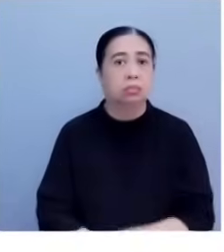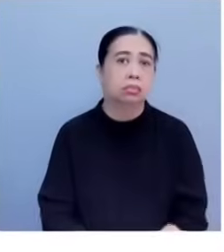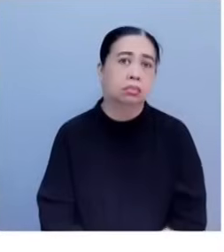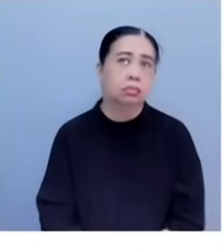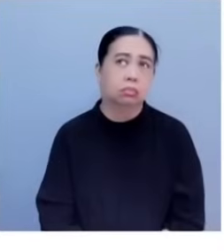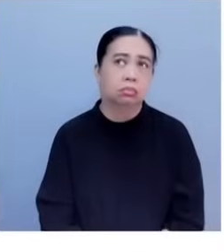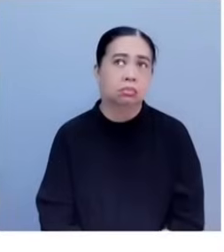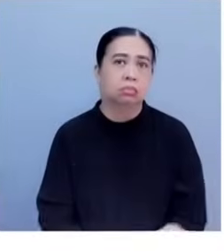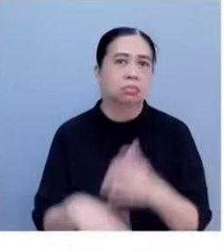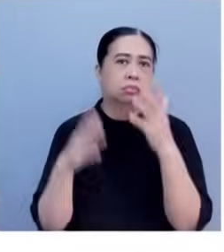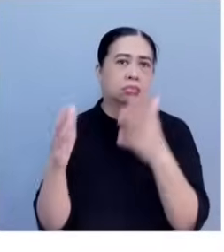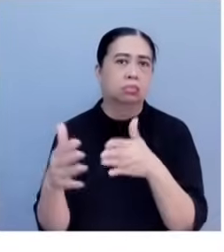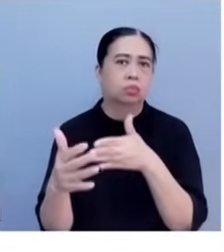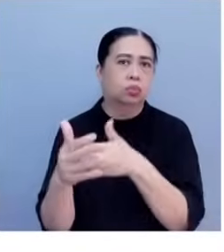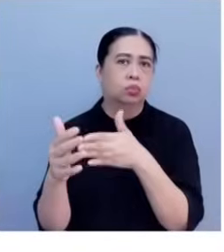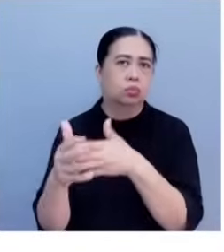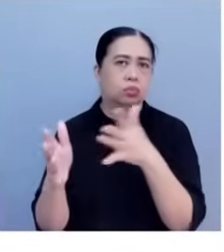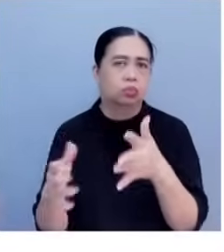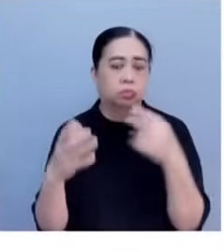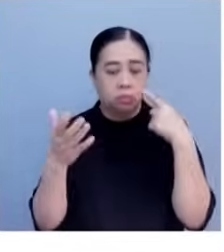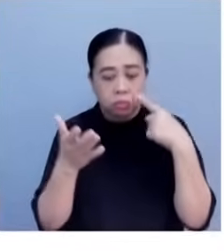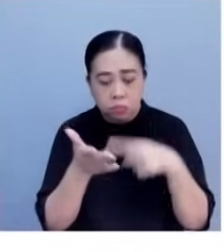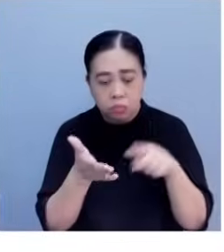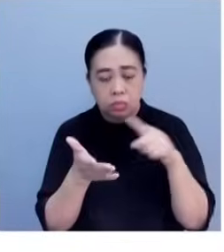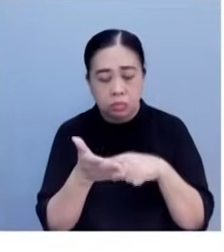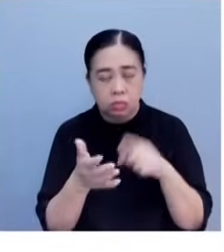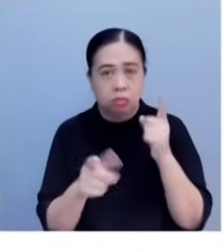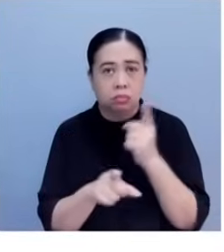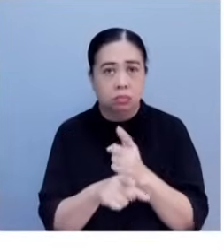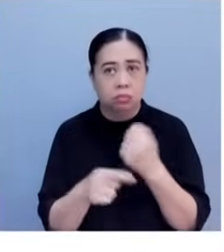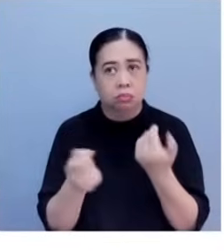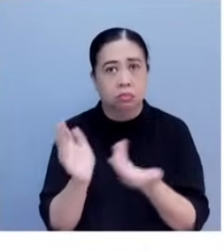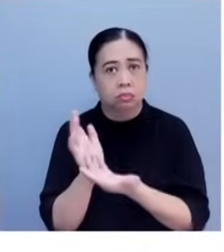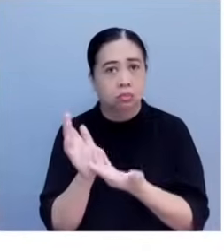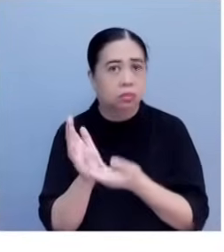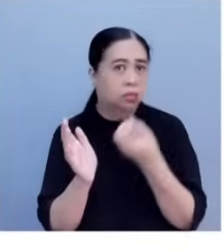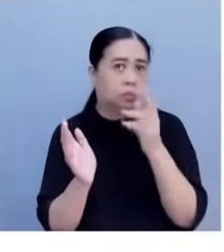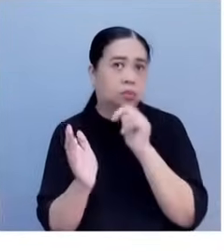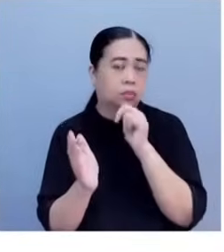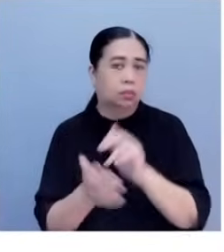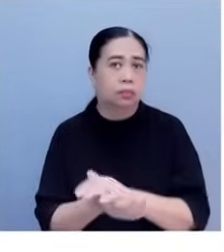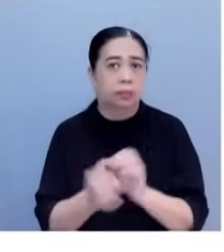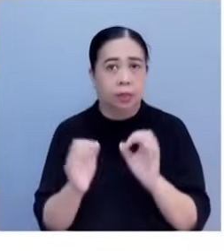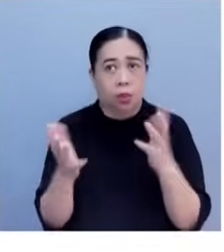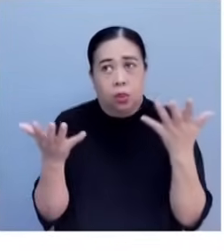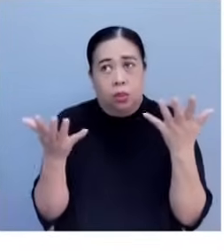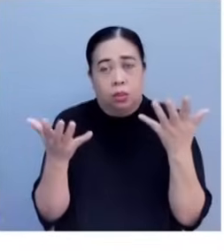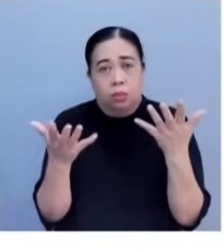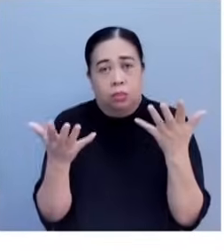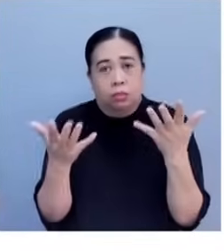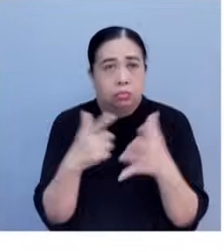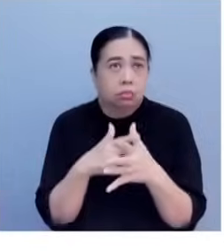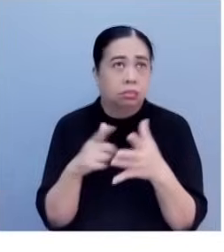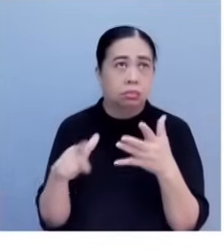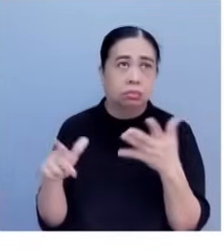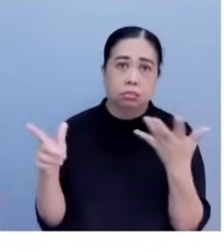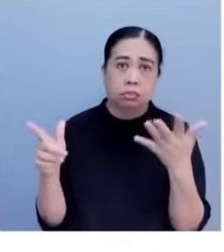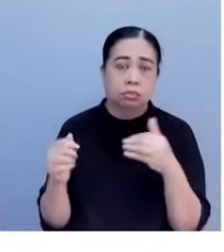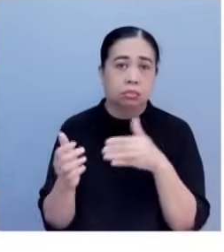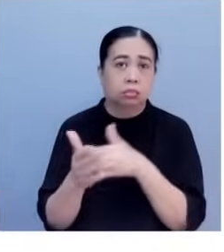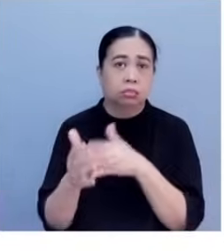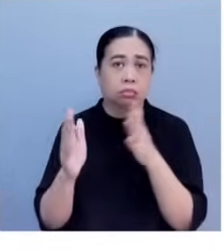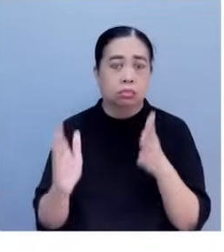and let the prosecutor determine whether there is probable cause or not. If there is none, then the